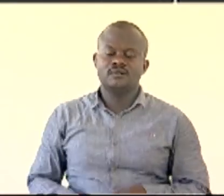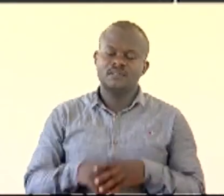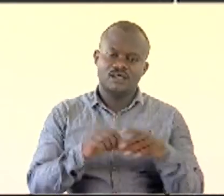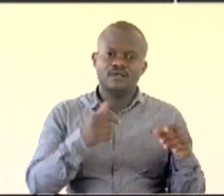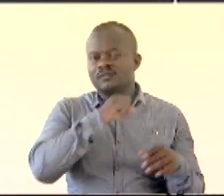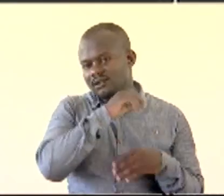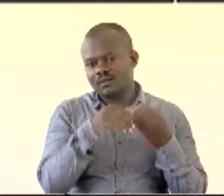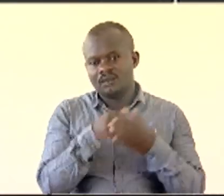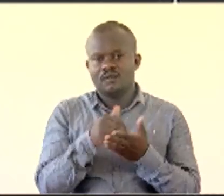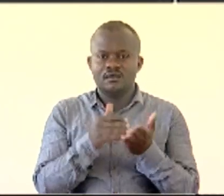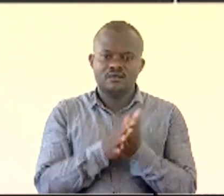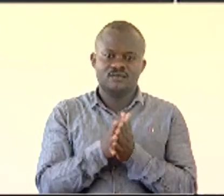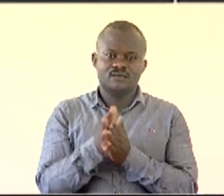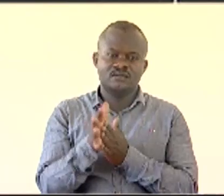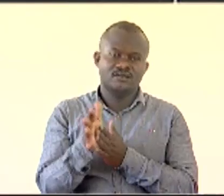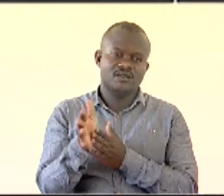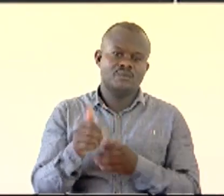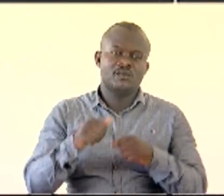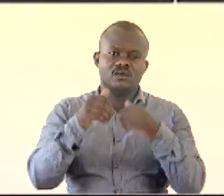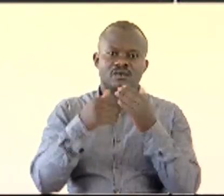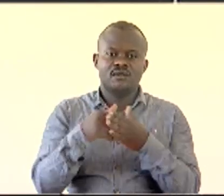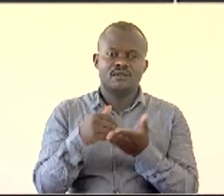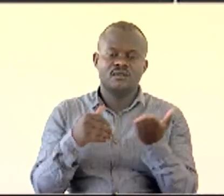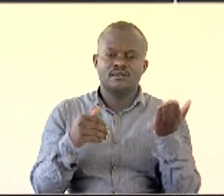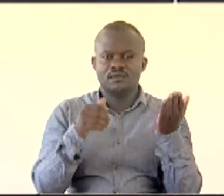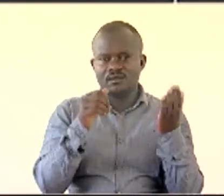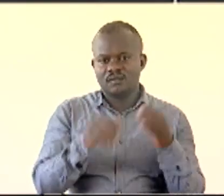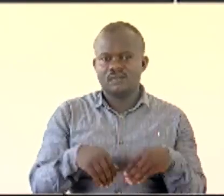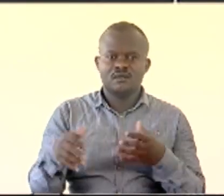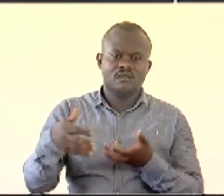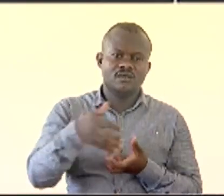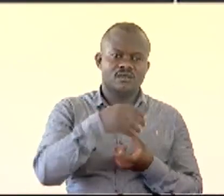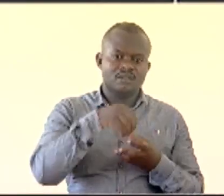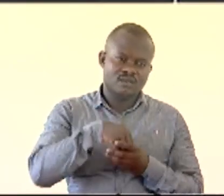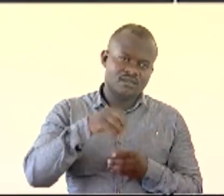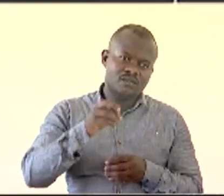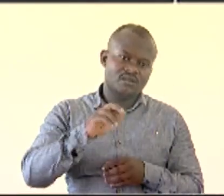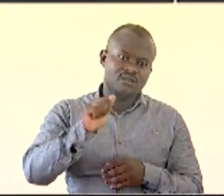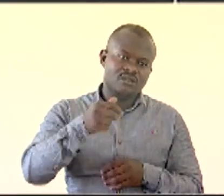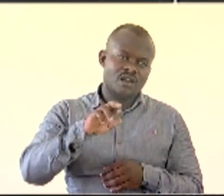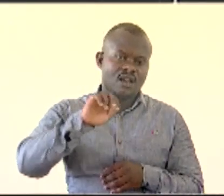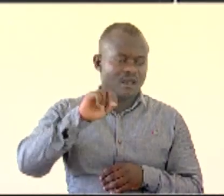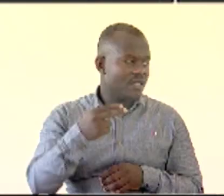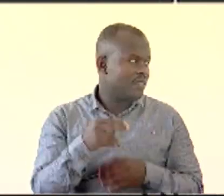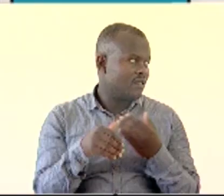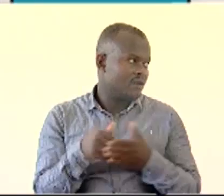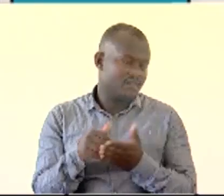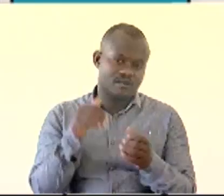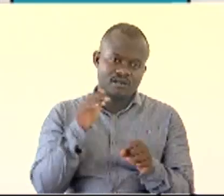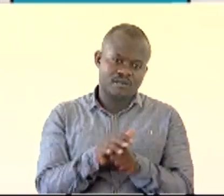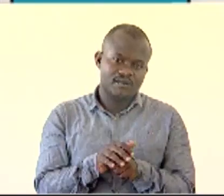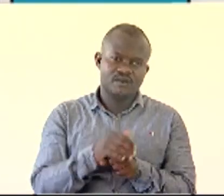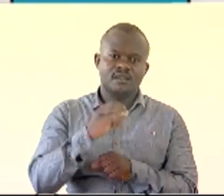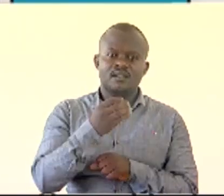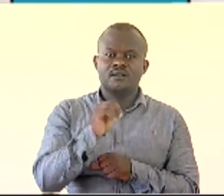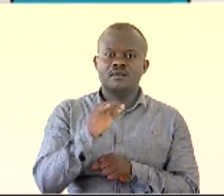where waste materials produced by humans are left to accumulate on the Earth's surface. Many chemicals